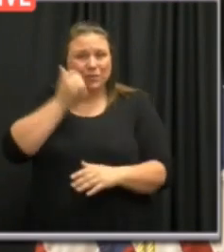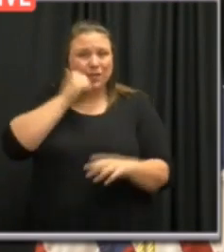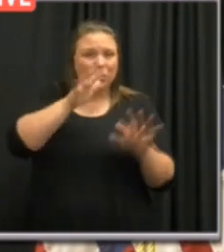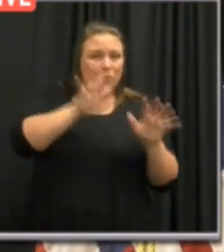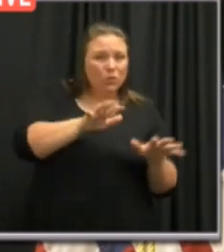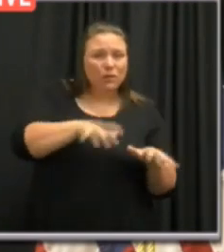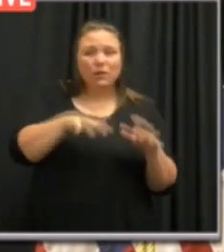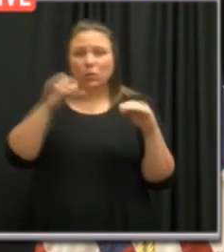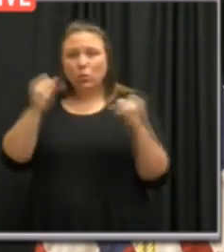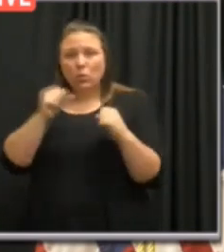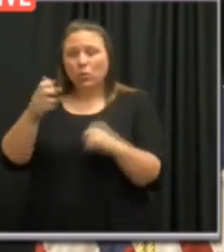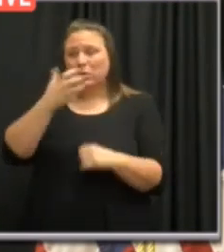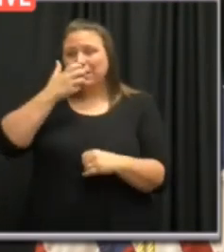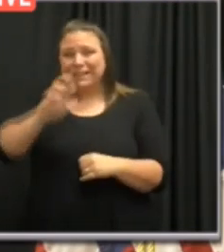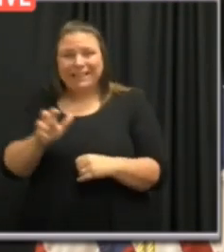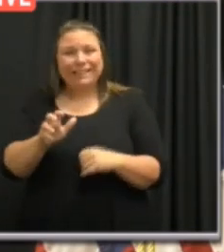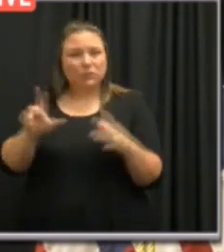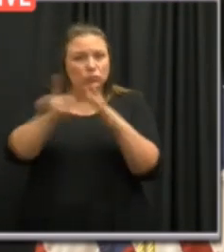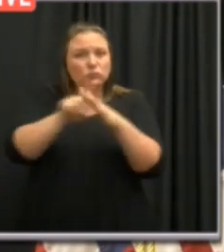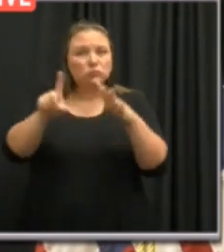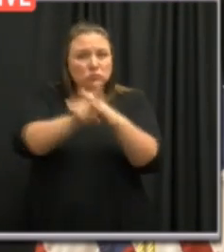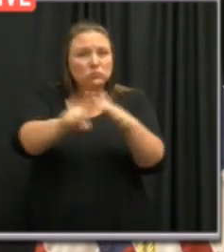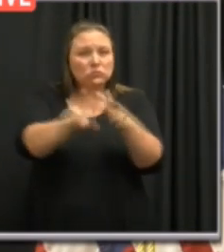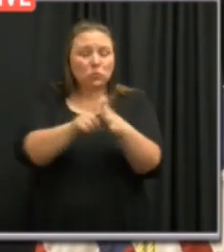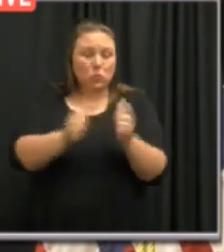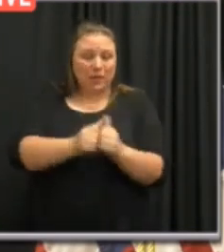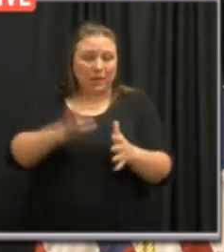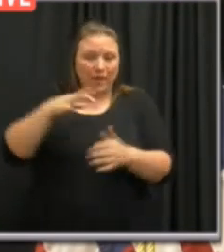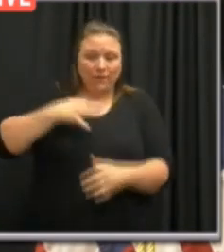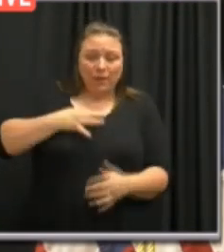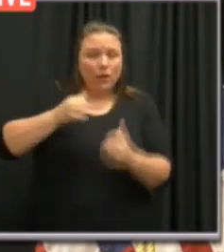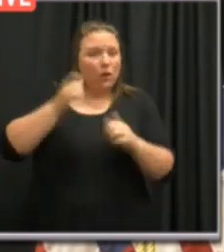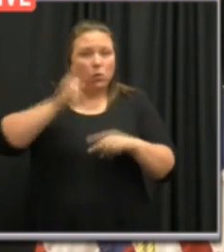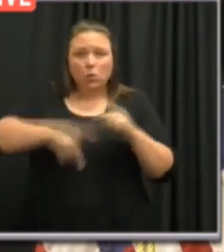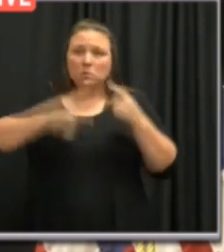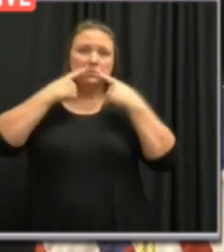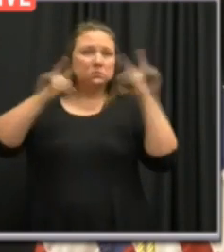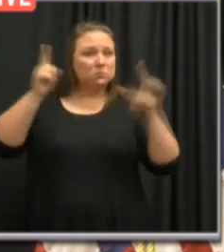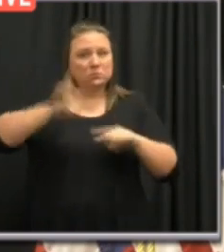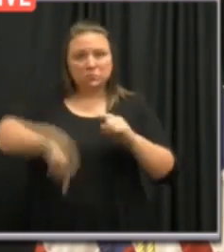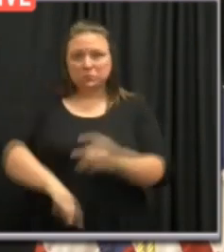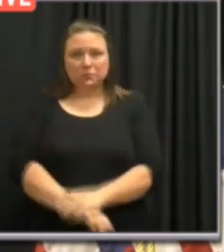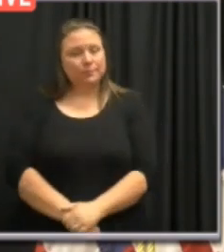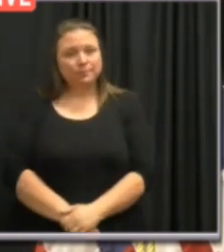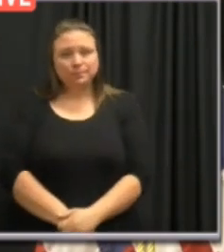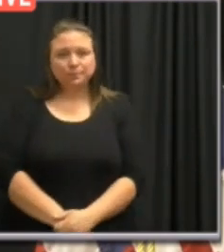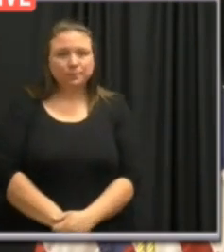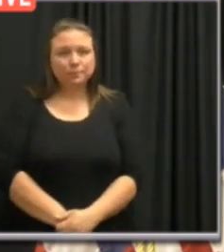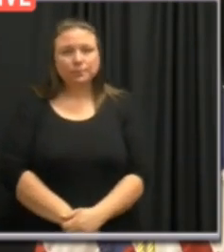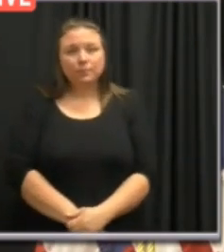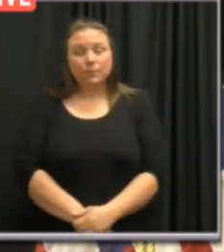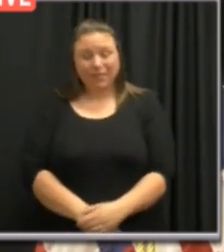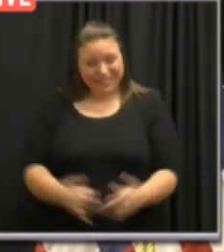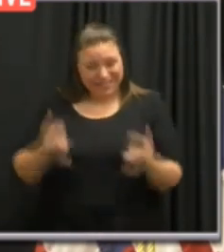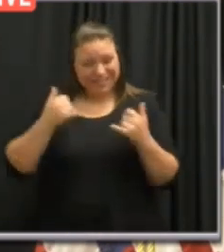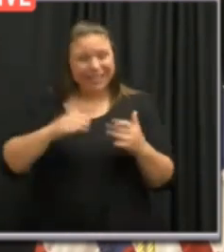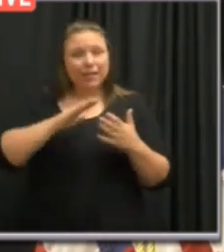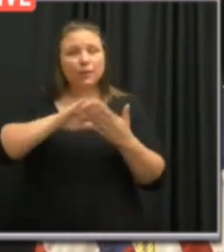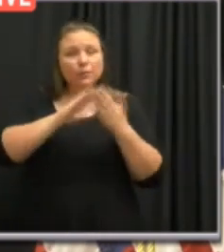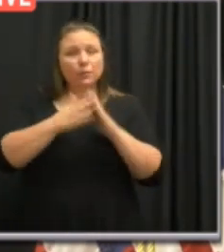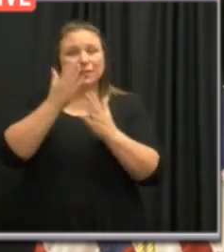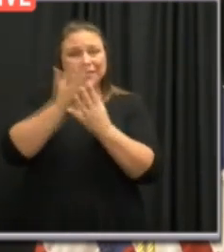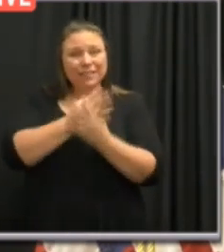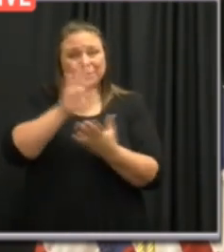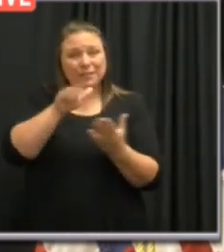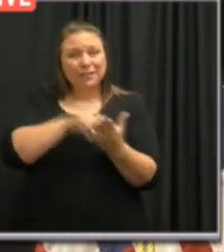and the heat, and whose work without their work, we would not be able to achieve what we have achieved thus far. Today, the community assessment centers